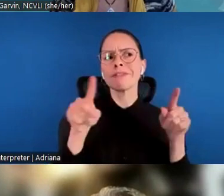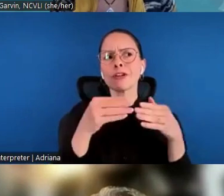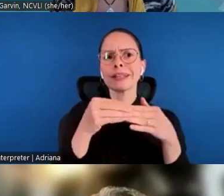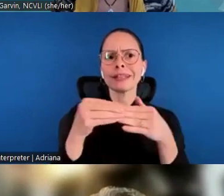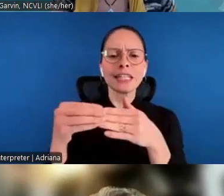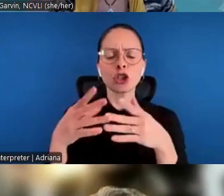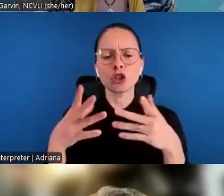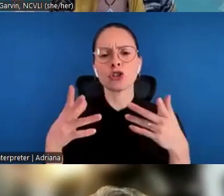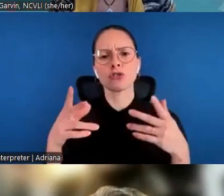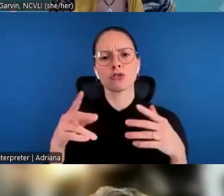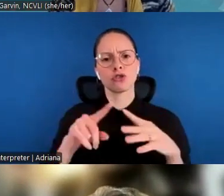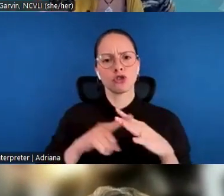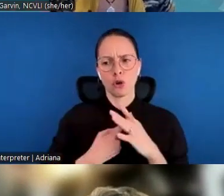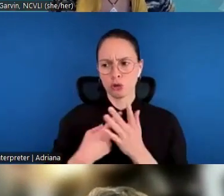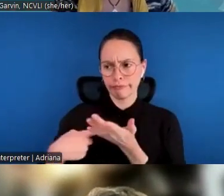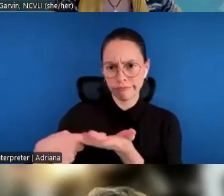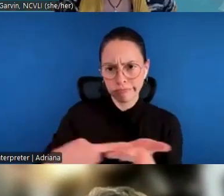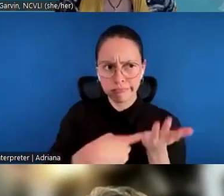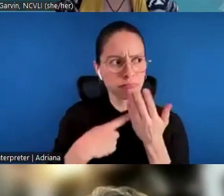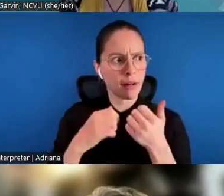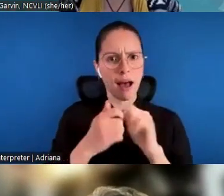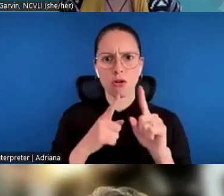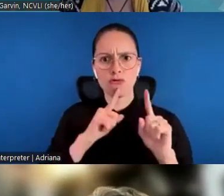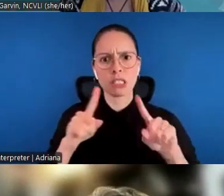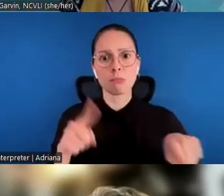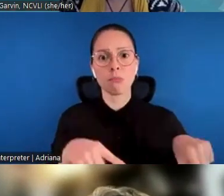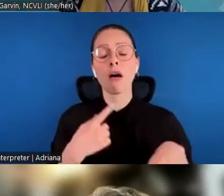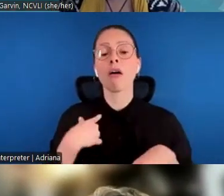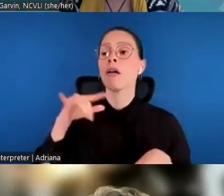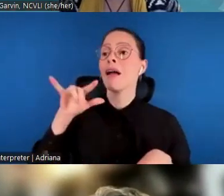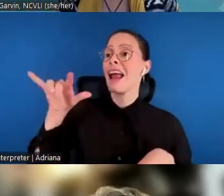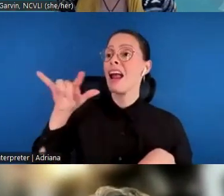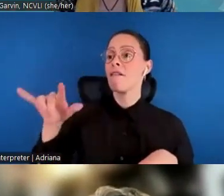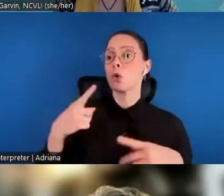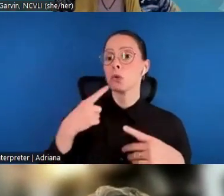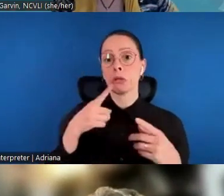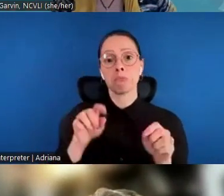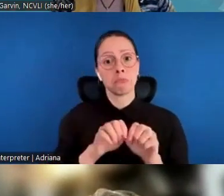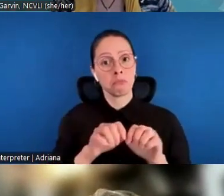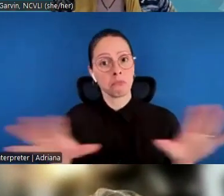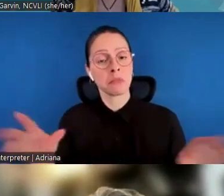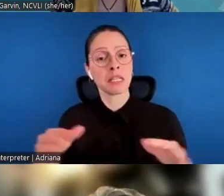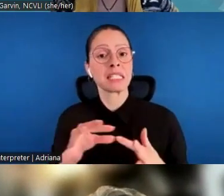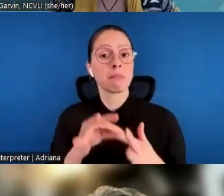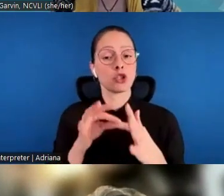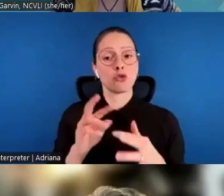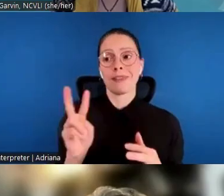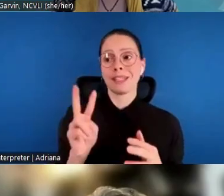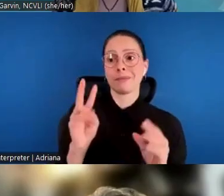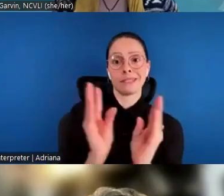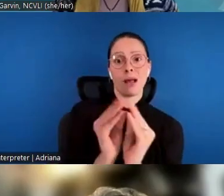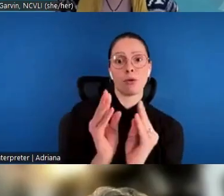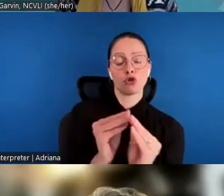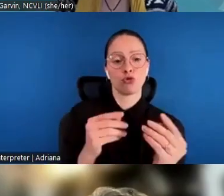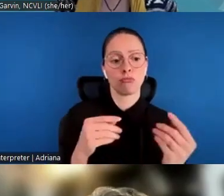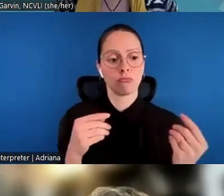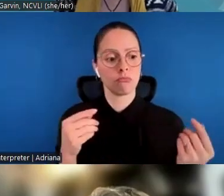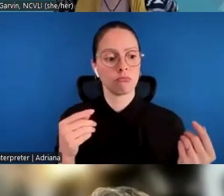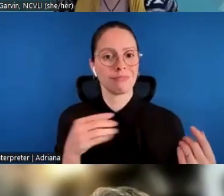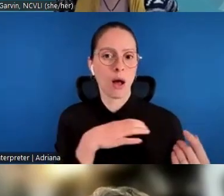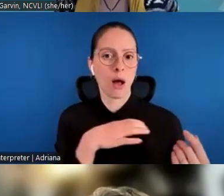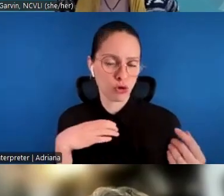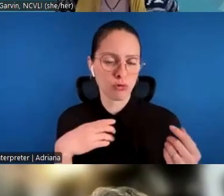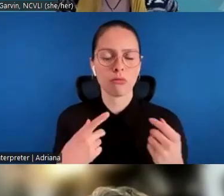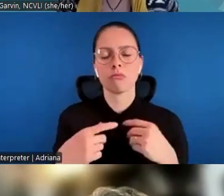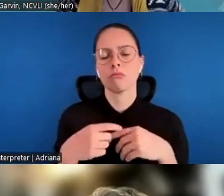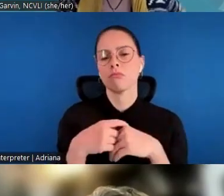we respond? What do we do? And the Air Force said, well, let's launch the Special Victims Counsel program, which is an opportunity for every victim to